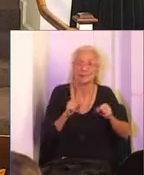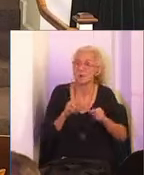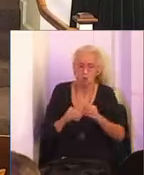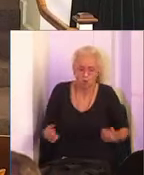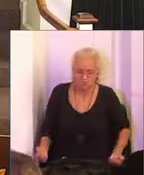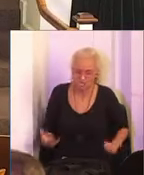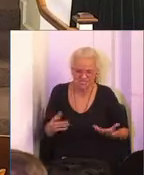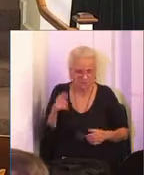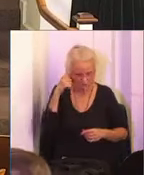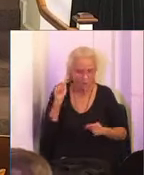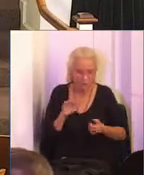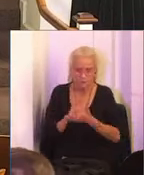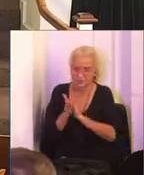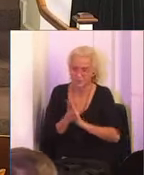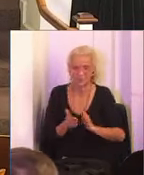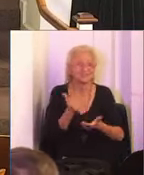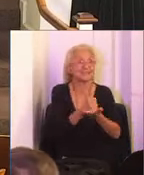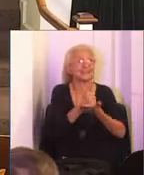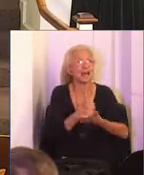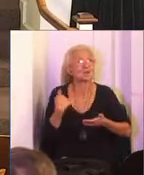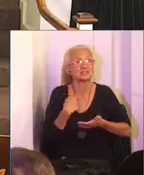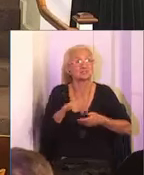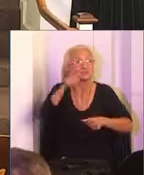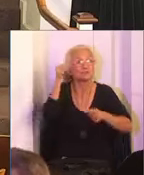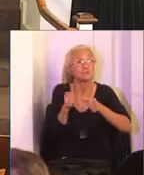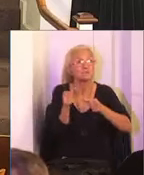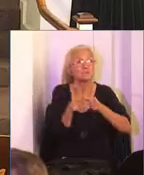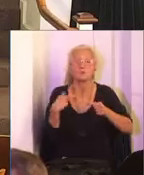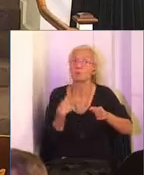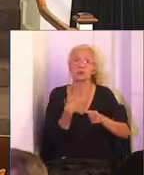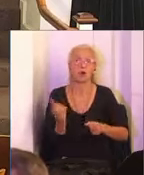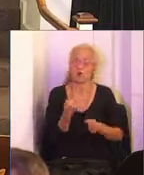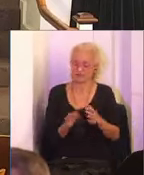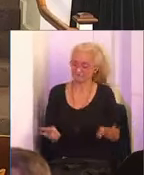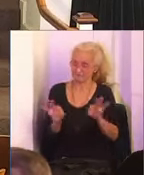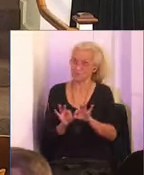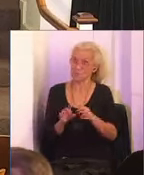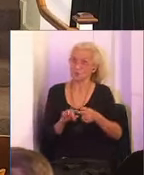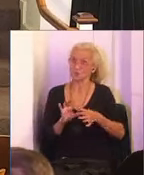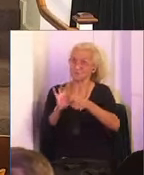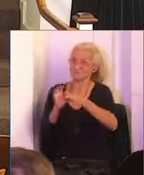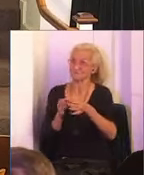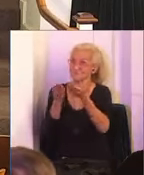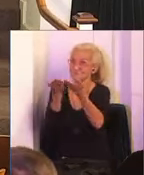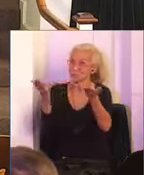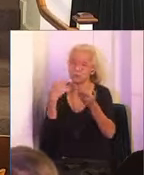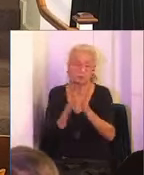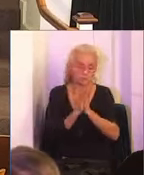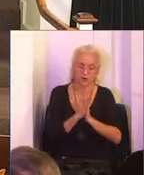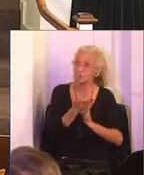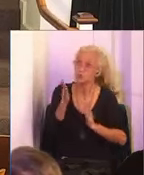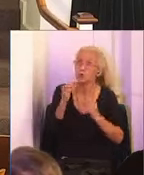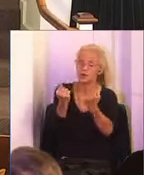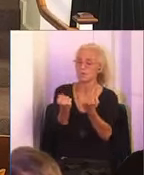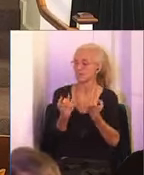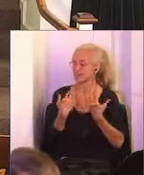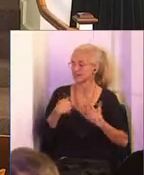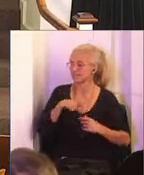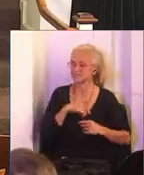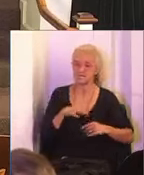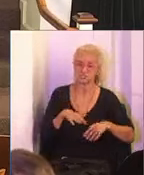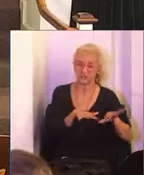ever thought we would be, and help us to remember we're always important to you. We pray that you will bless us as we